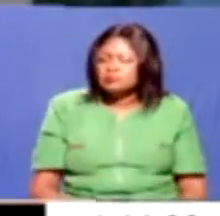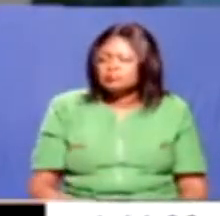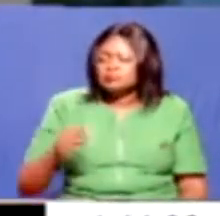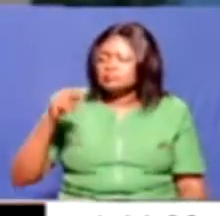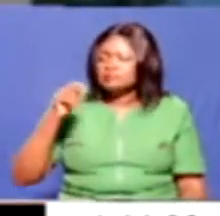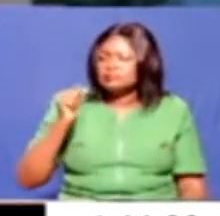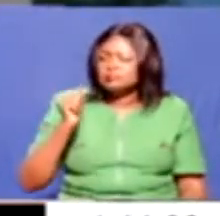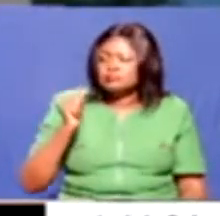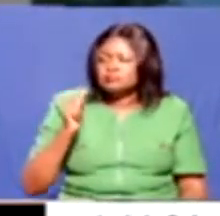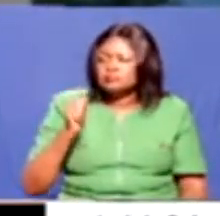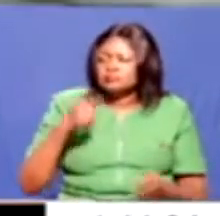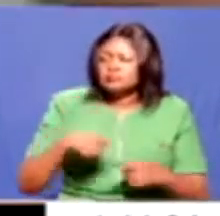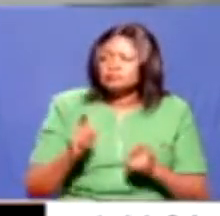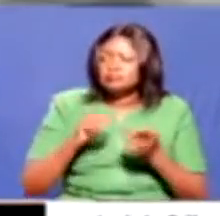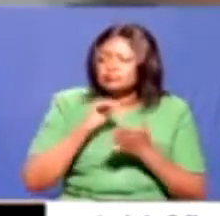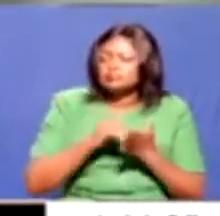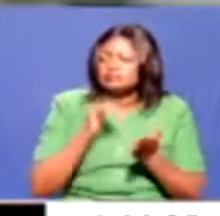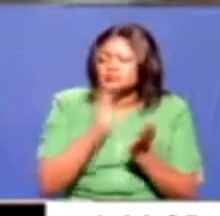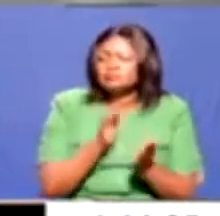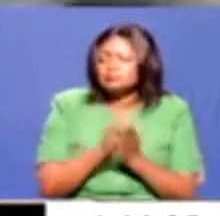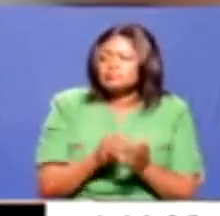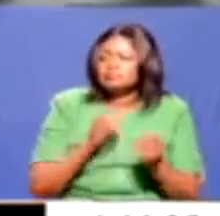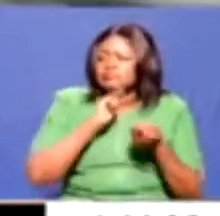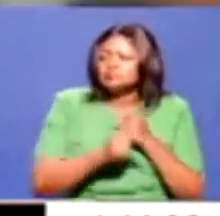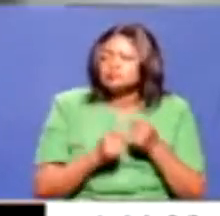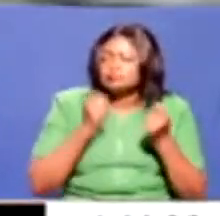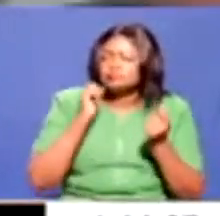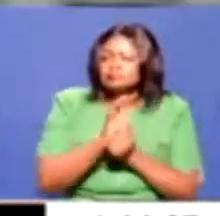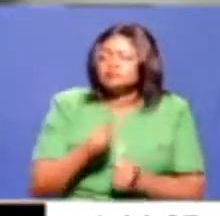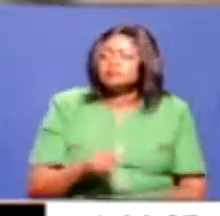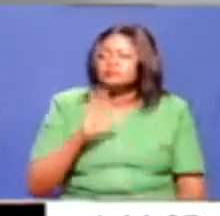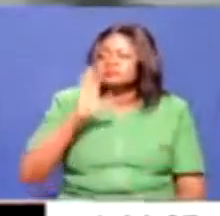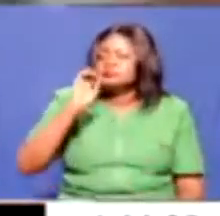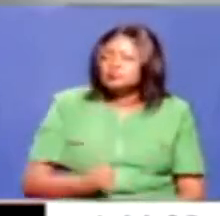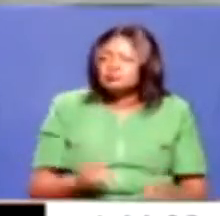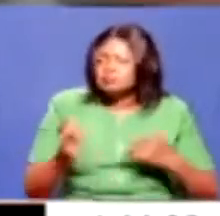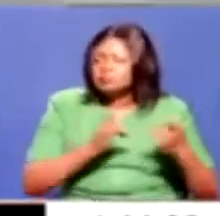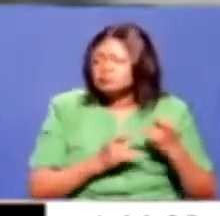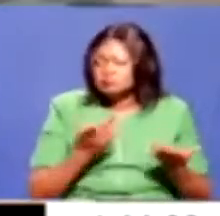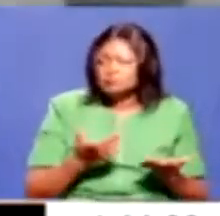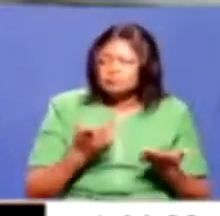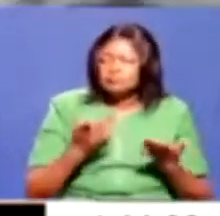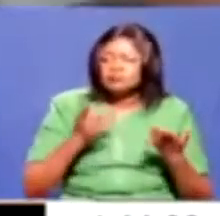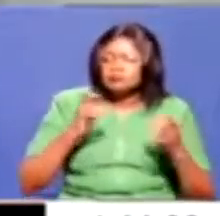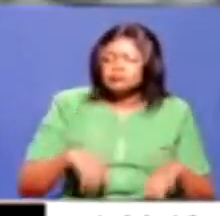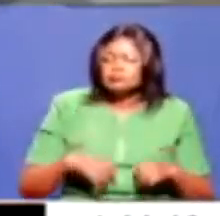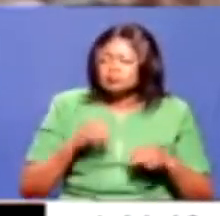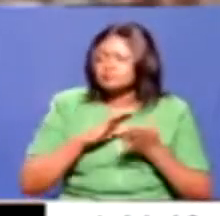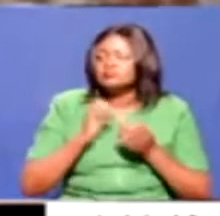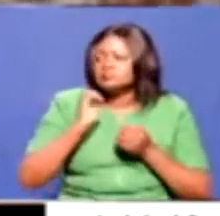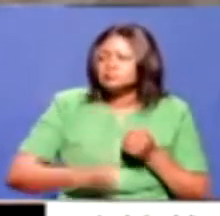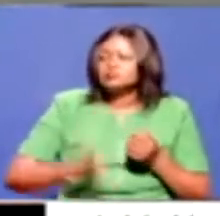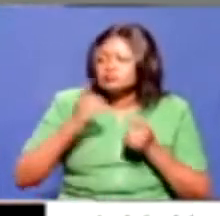its main interest rate unchanged at 13.5%, with concerns over rising inflation balanced out by